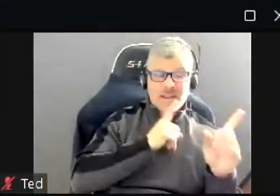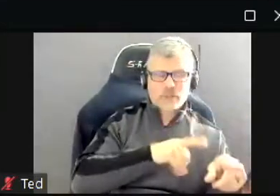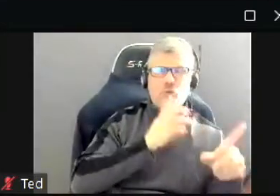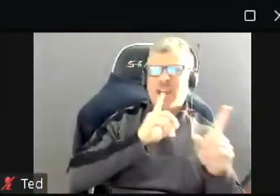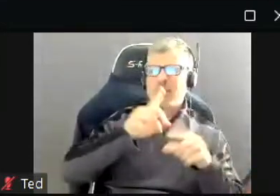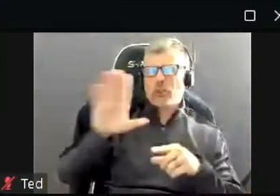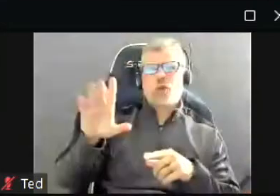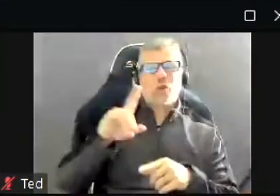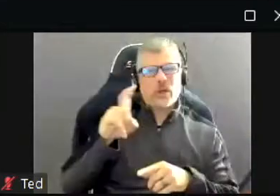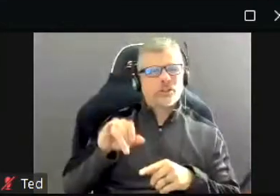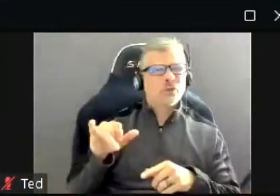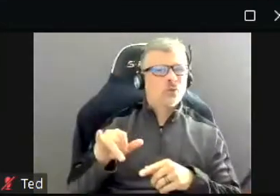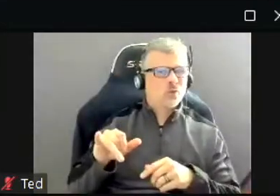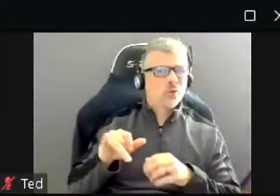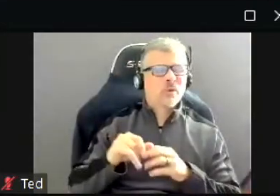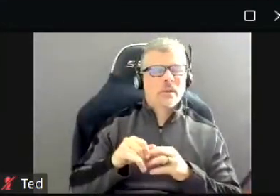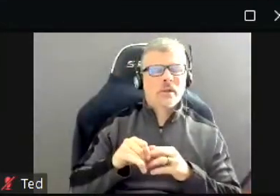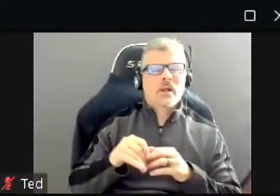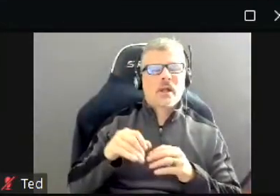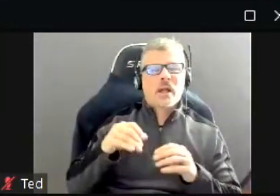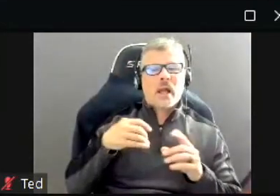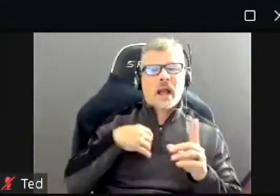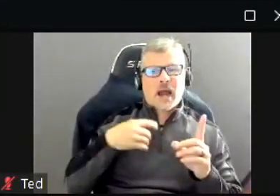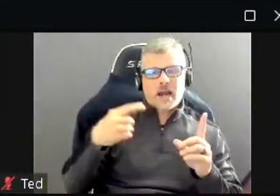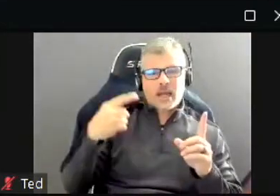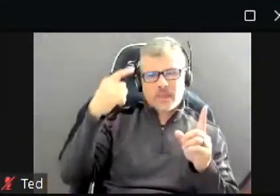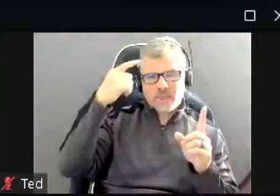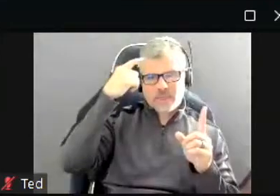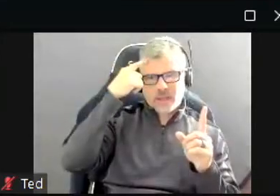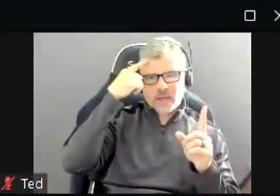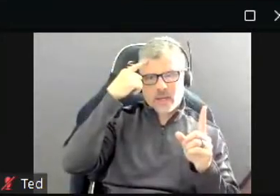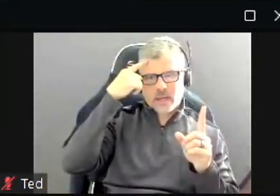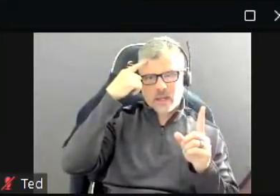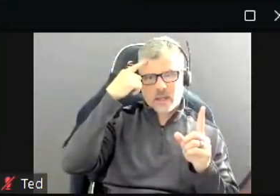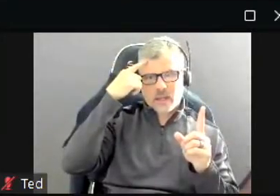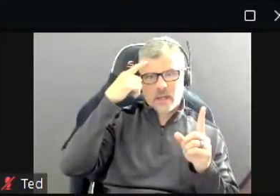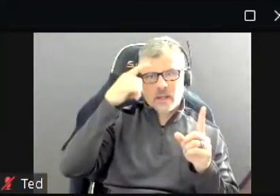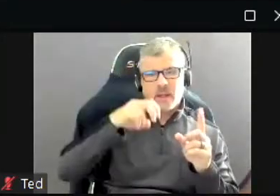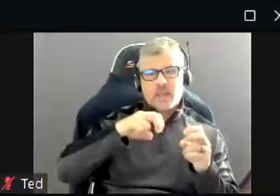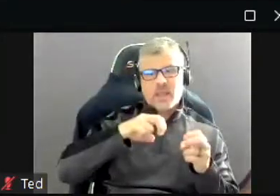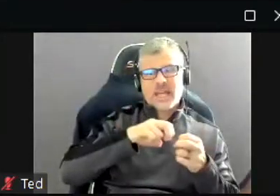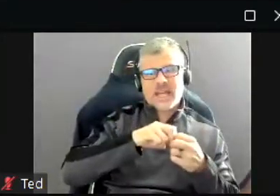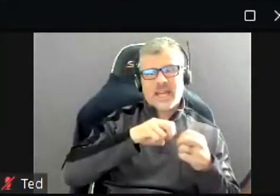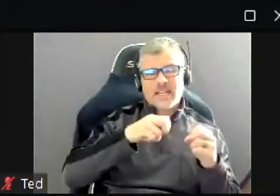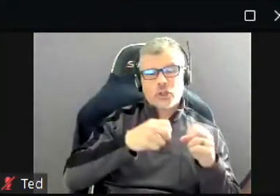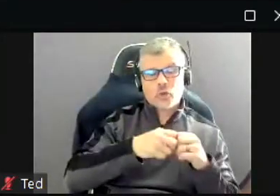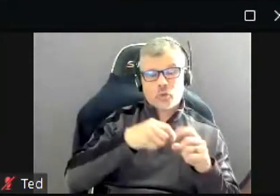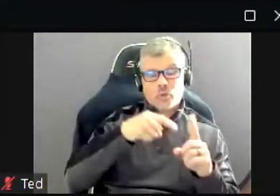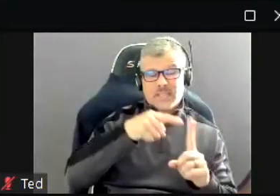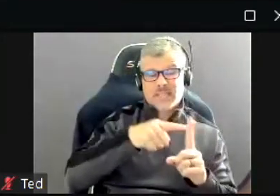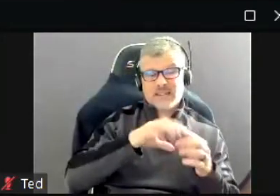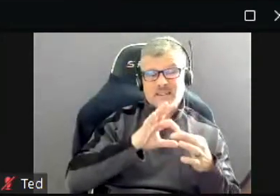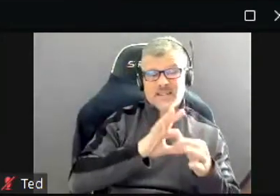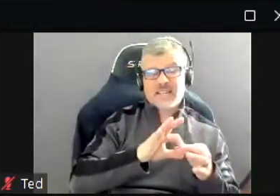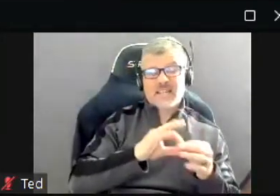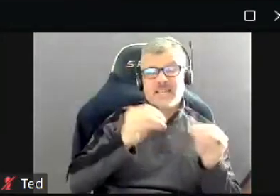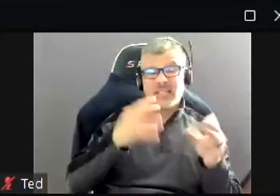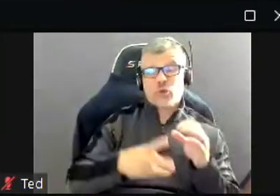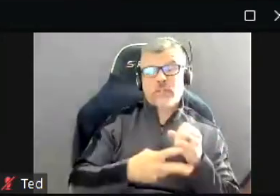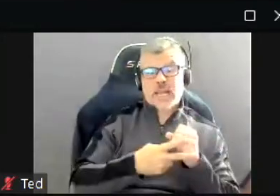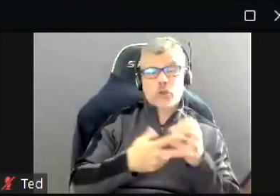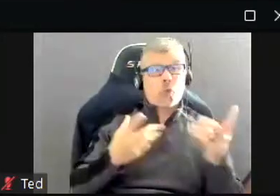well. I actually think it should that the issue of teacher retention and what we can do right